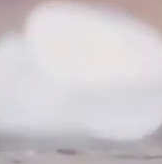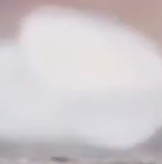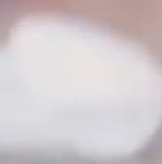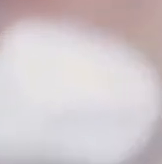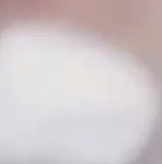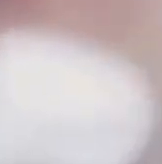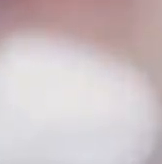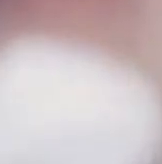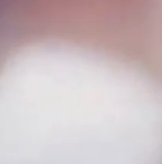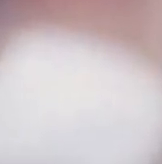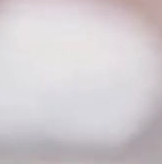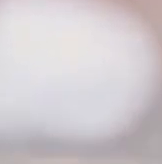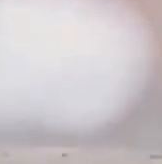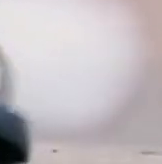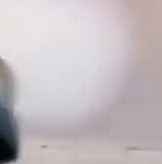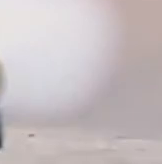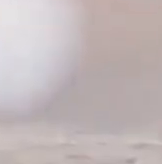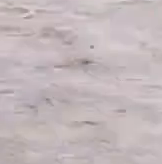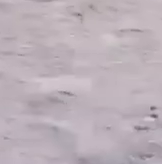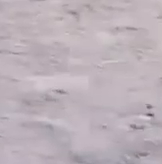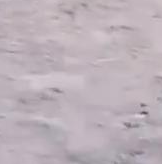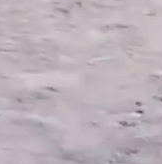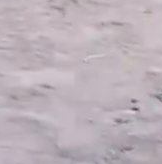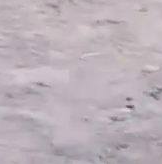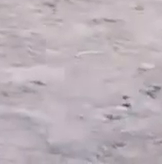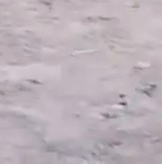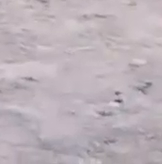and near the rivers.